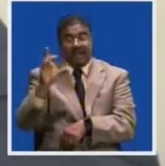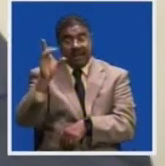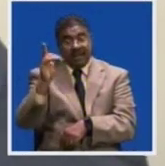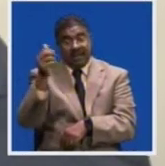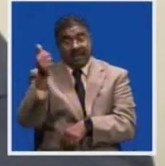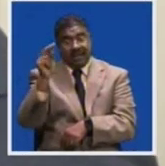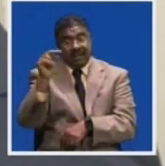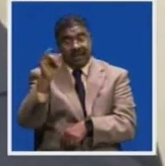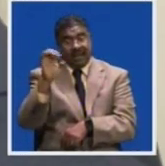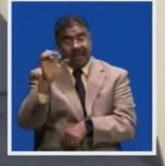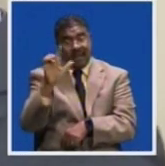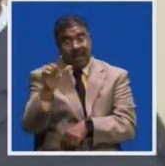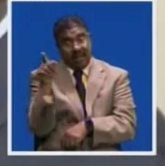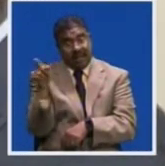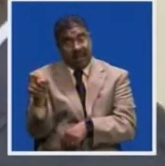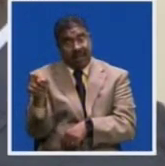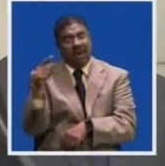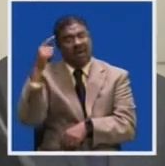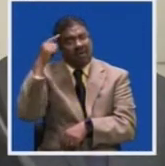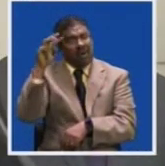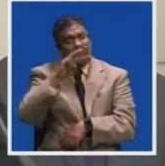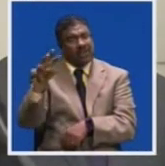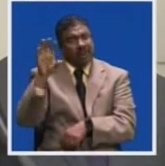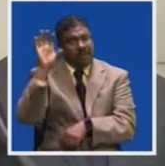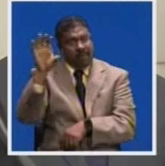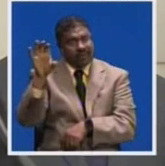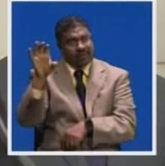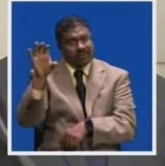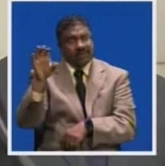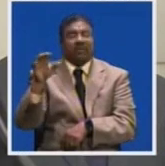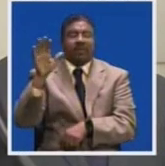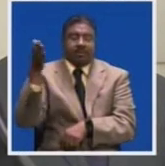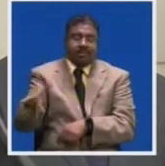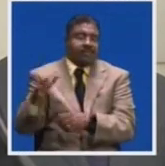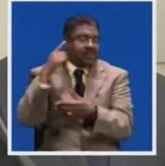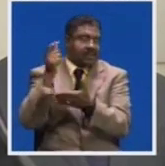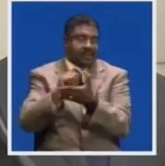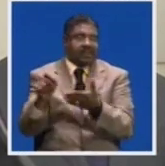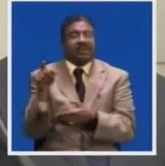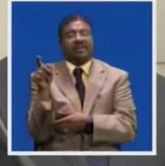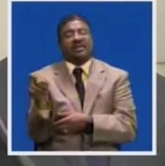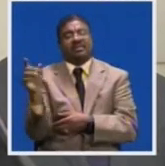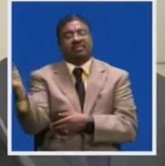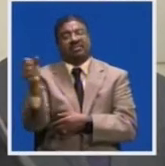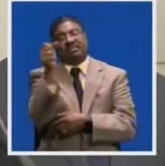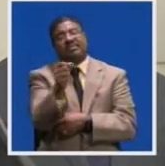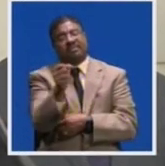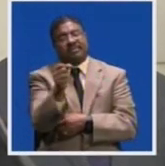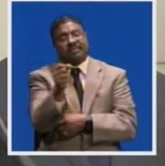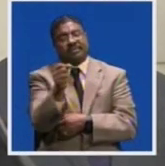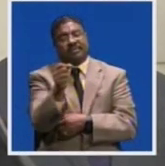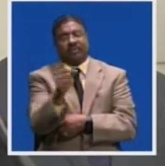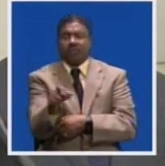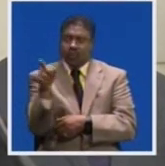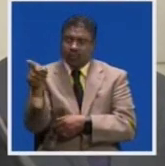Secretary, Provincial Administration, Western Province. You are a very young person. For you, my message is that be the role